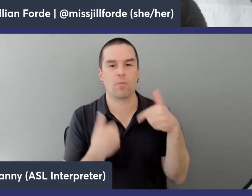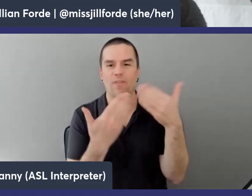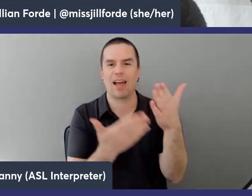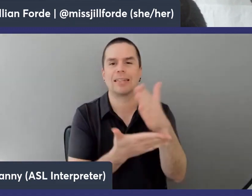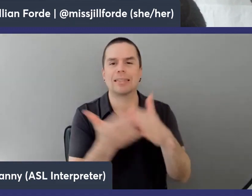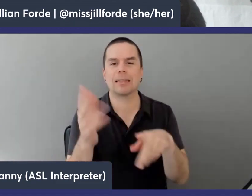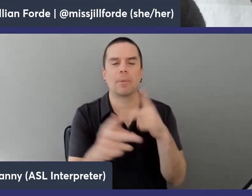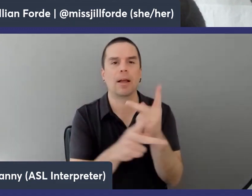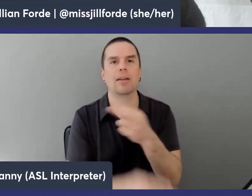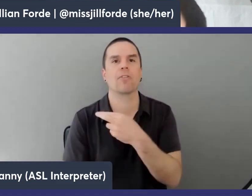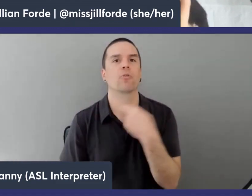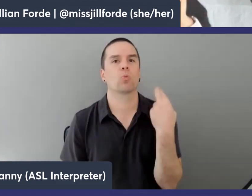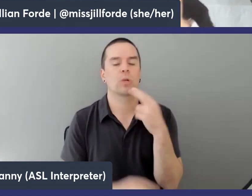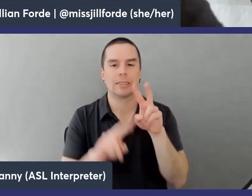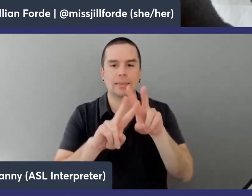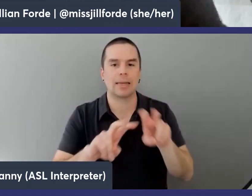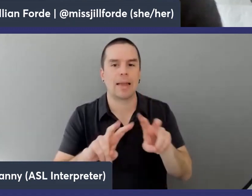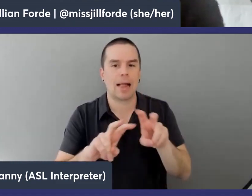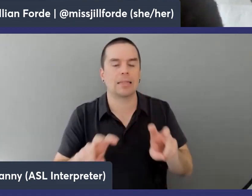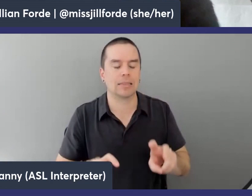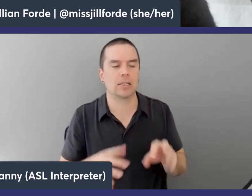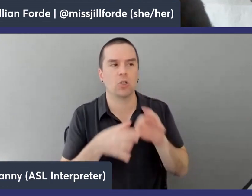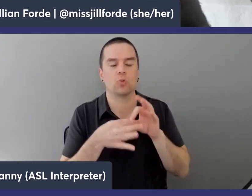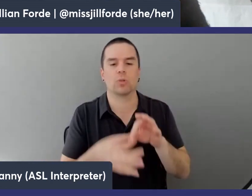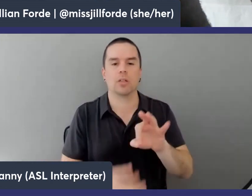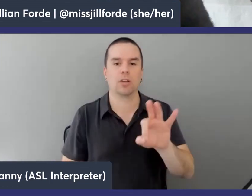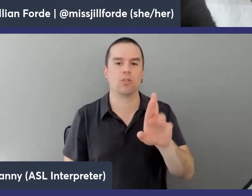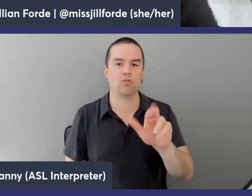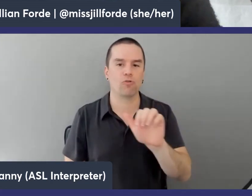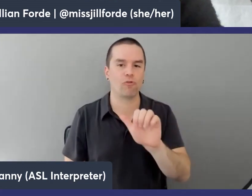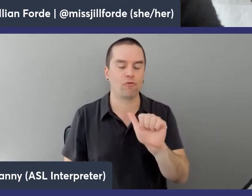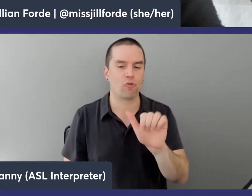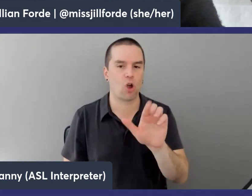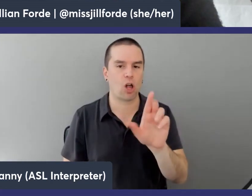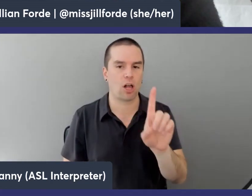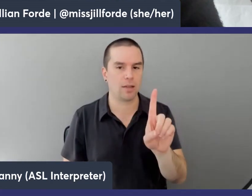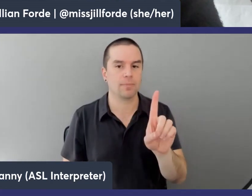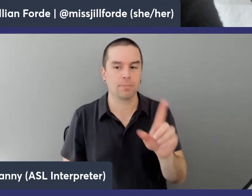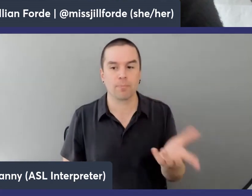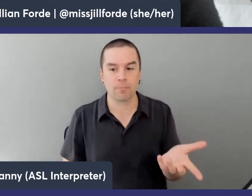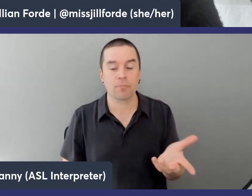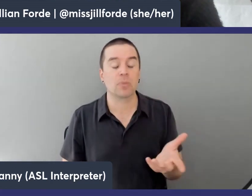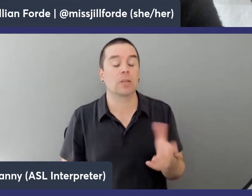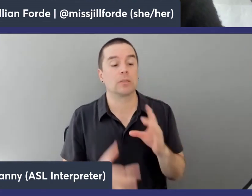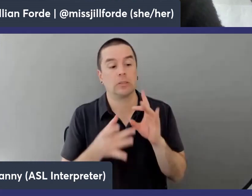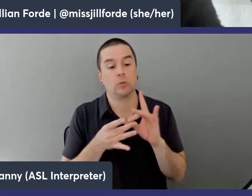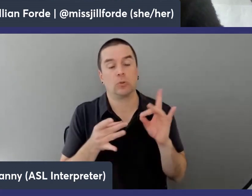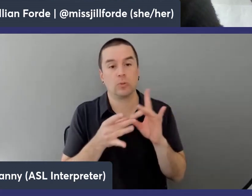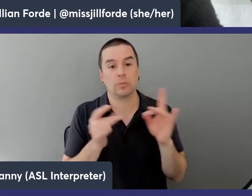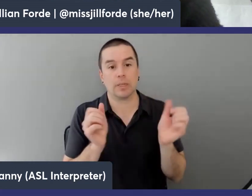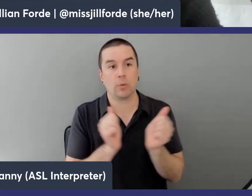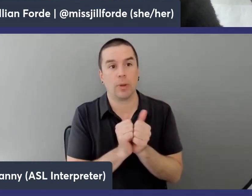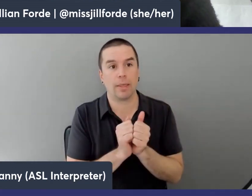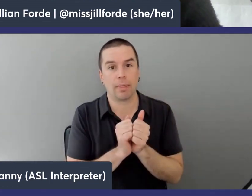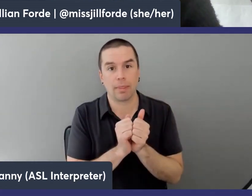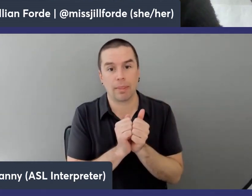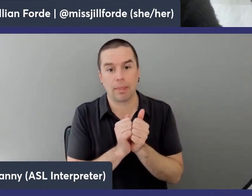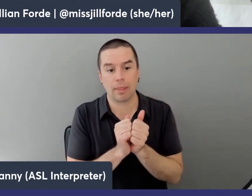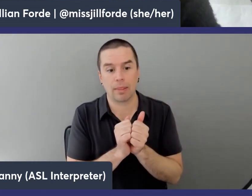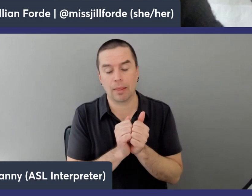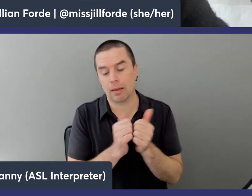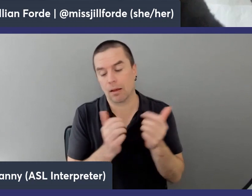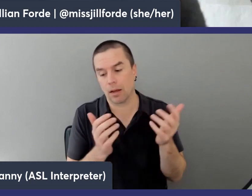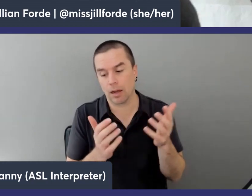risk analysis on top of your data. To speak to the